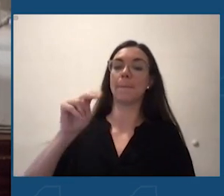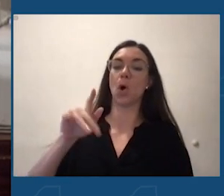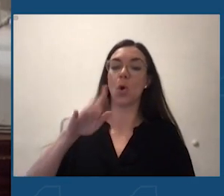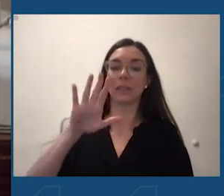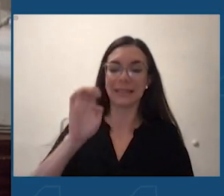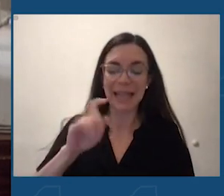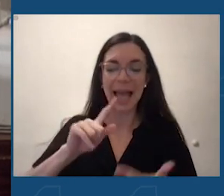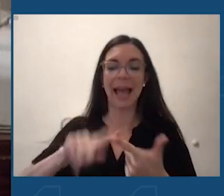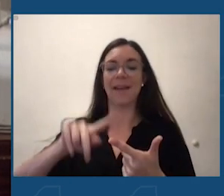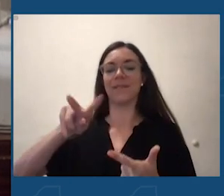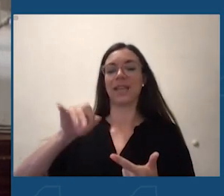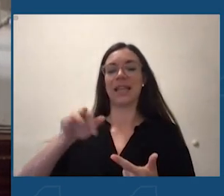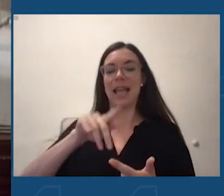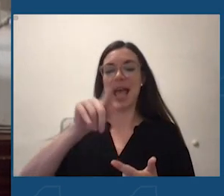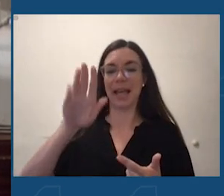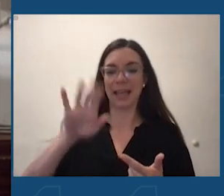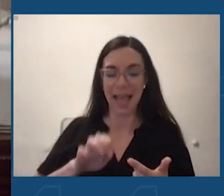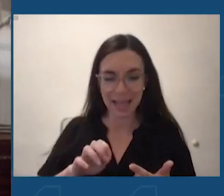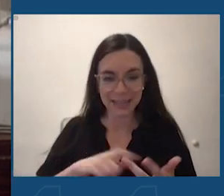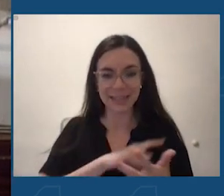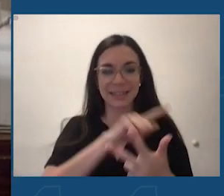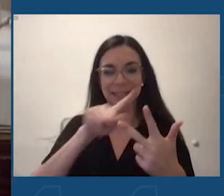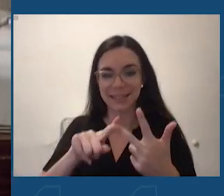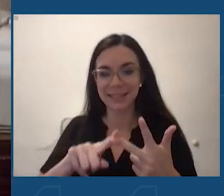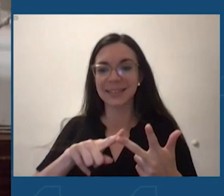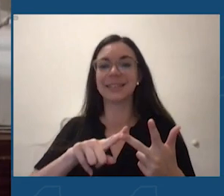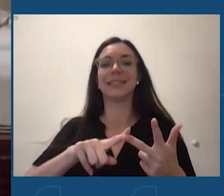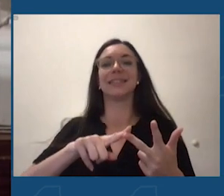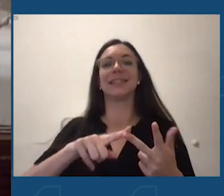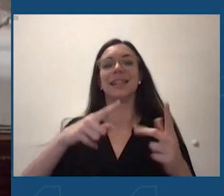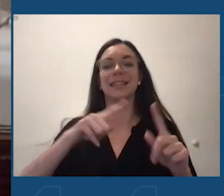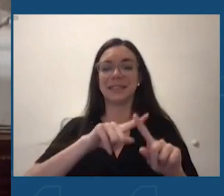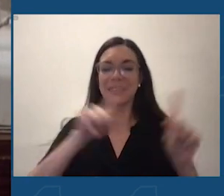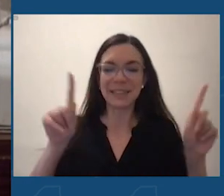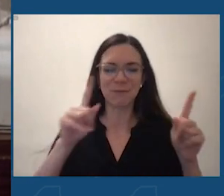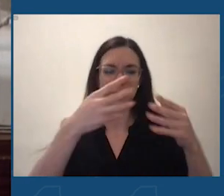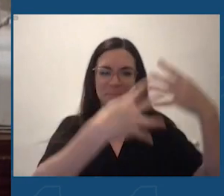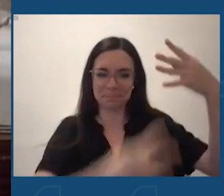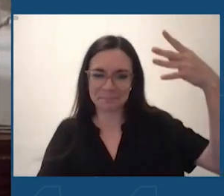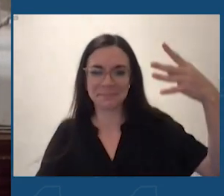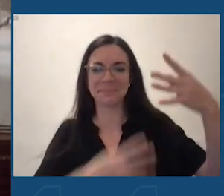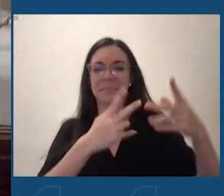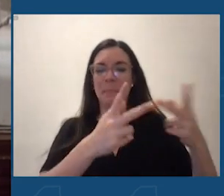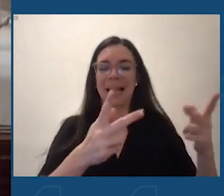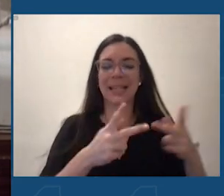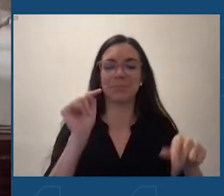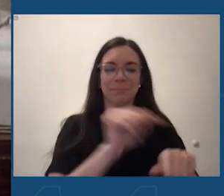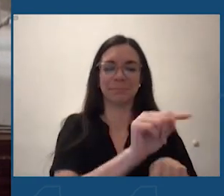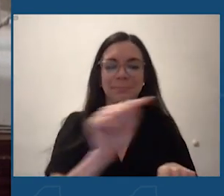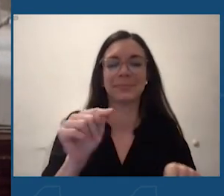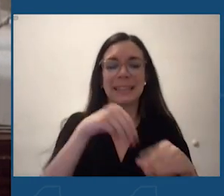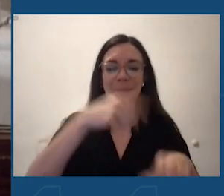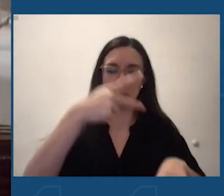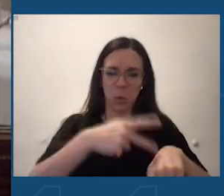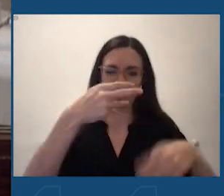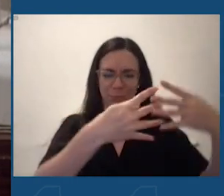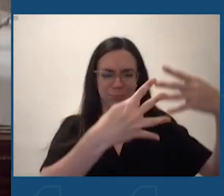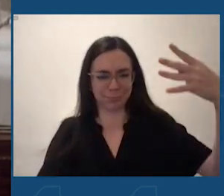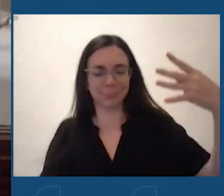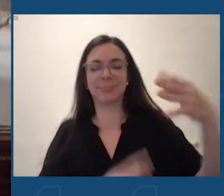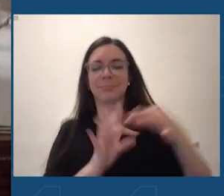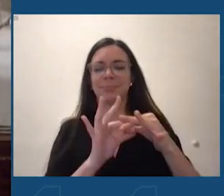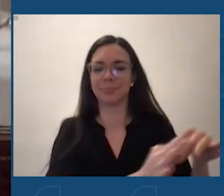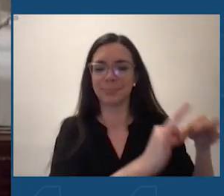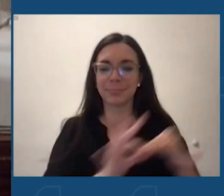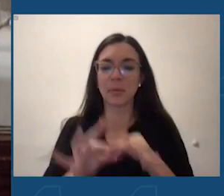Vieques, Yabucoa, Toa Baja, and the list goes on and on. But more importantly, no